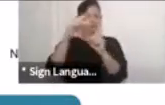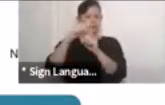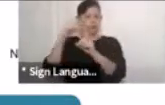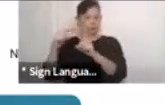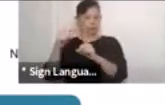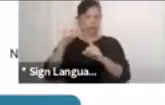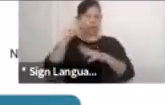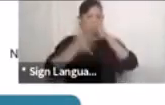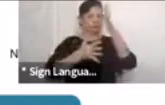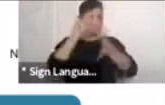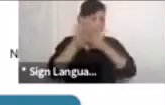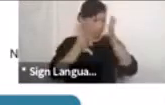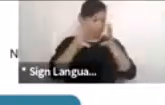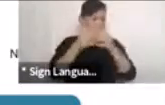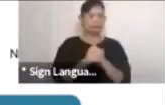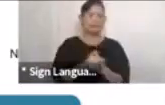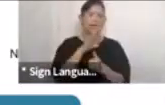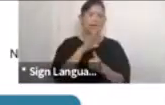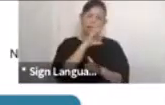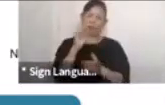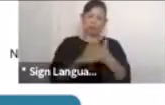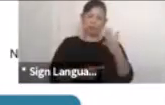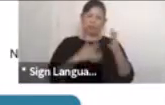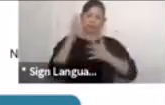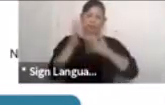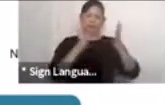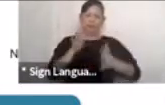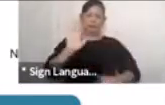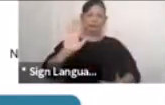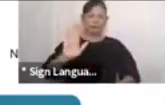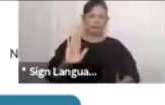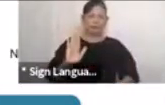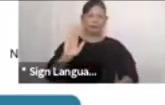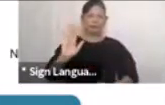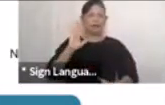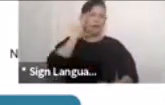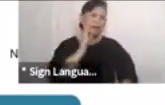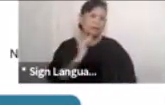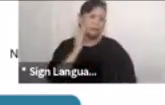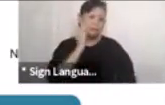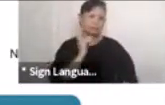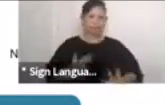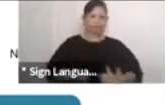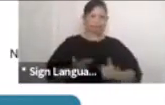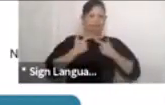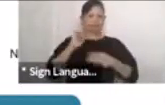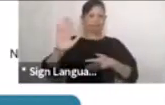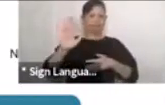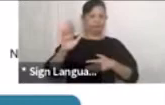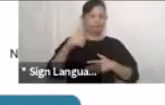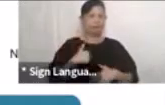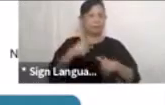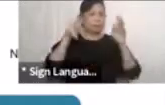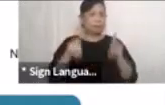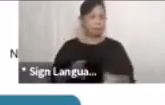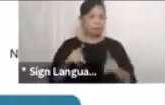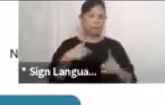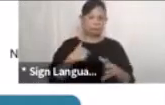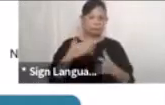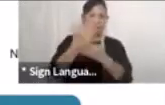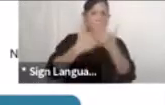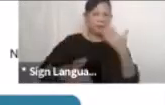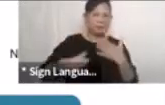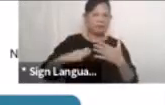what I'm sharing shouldn't reflect as lived experiences of people living with hearing disabilities. I'm a person who has been part of a project,